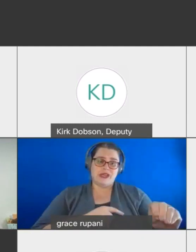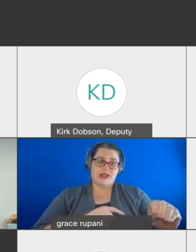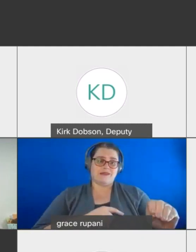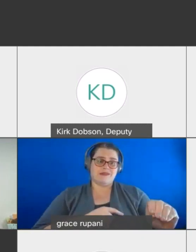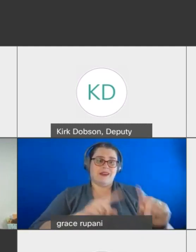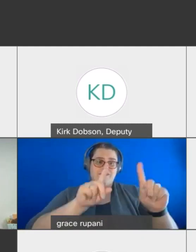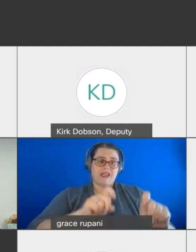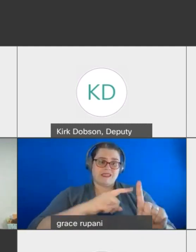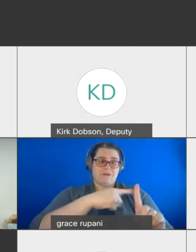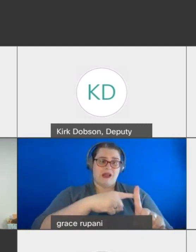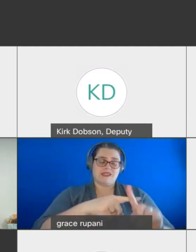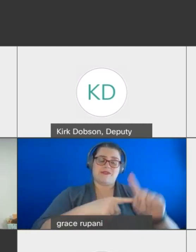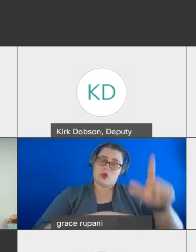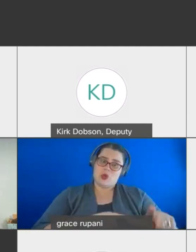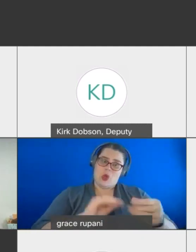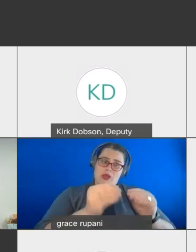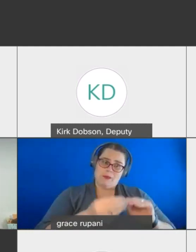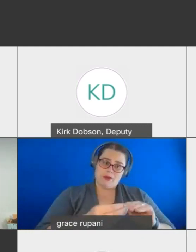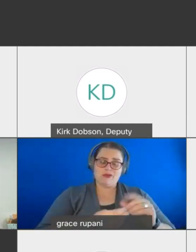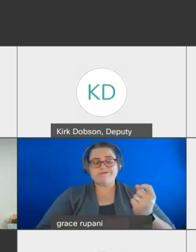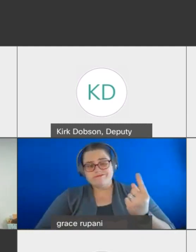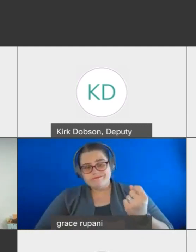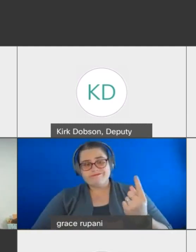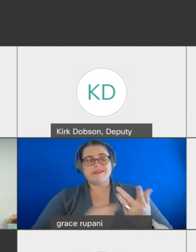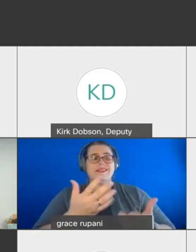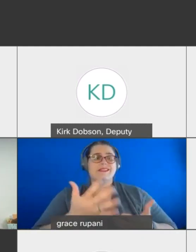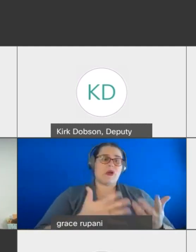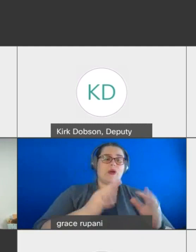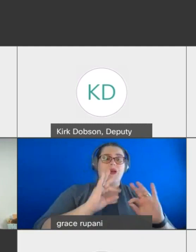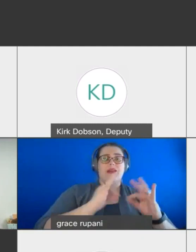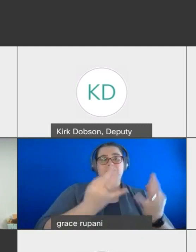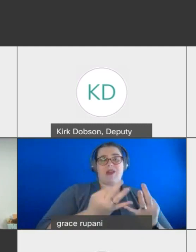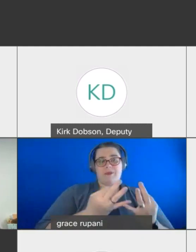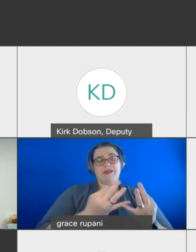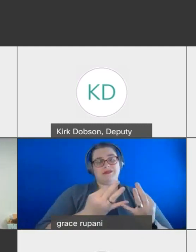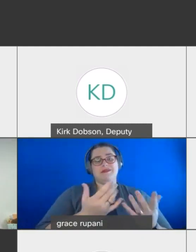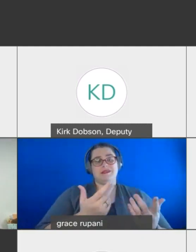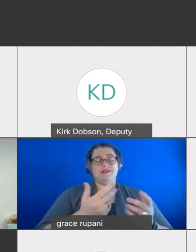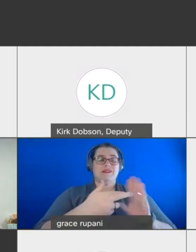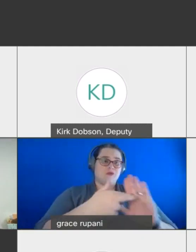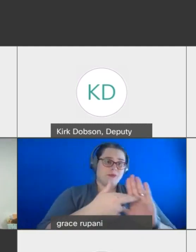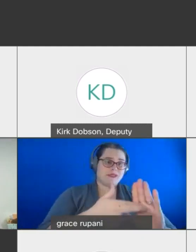far. So families have, representing only 56 people out of